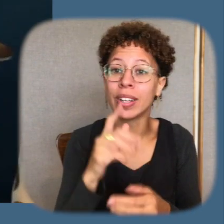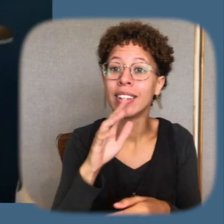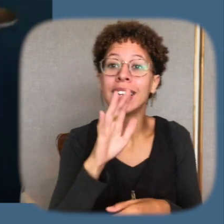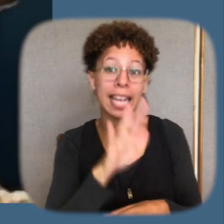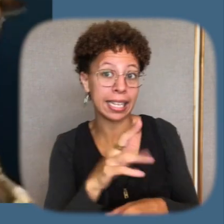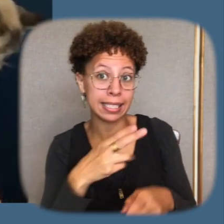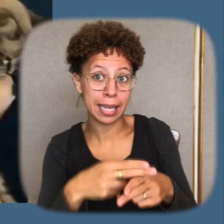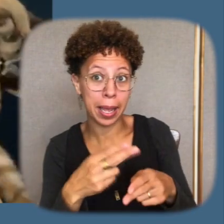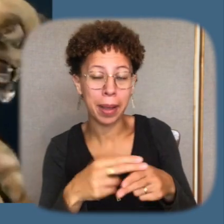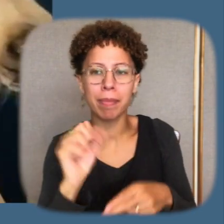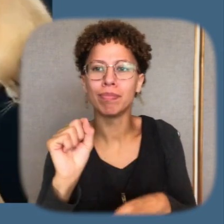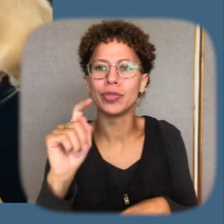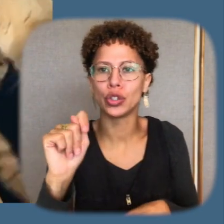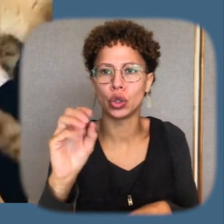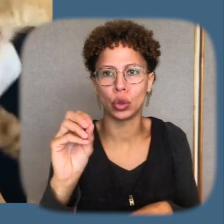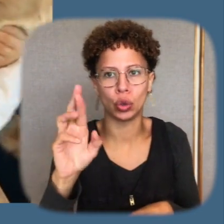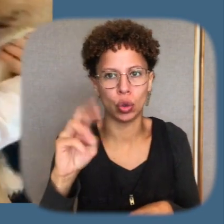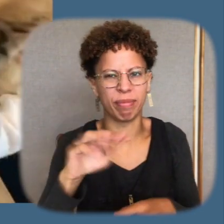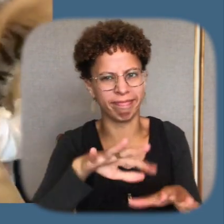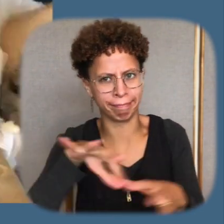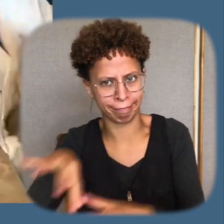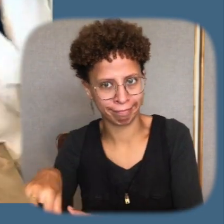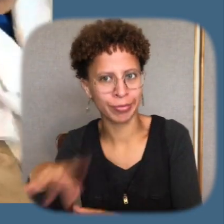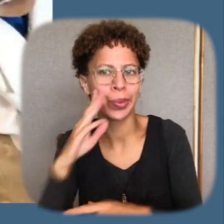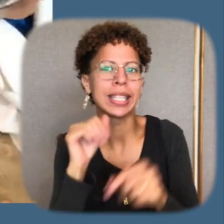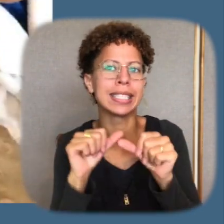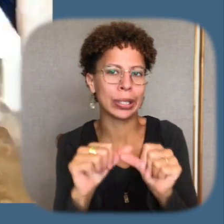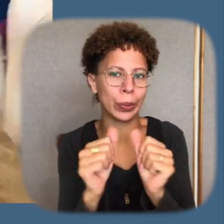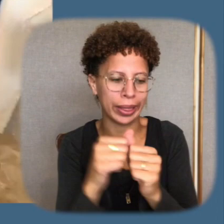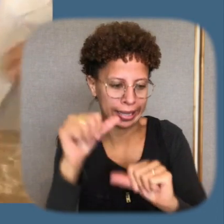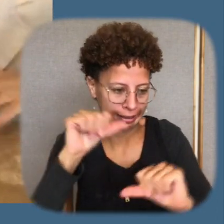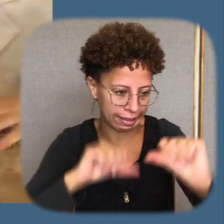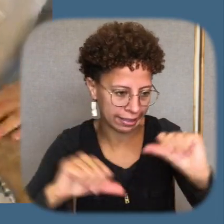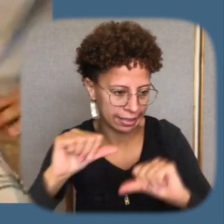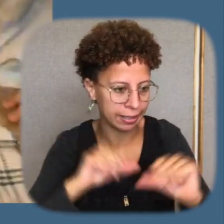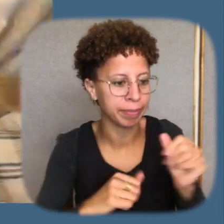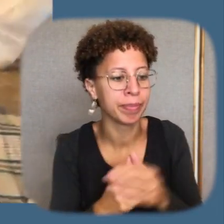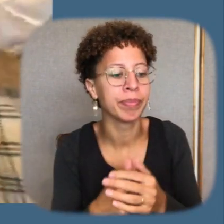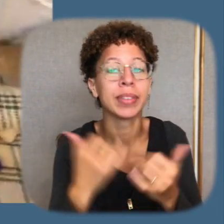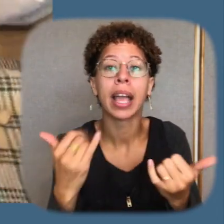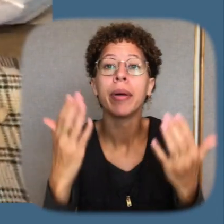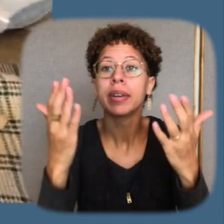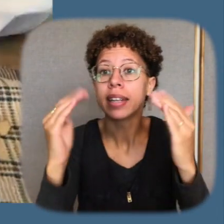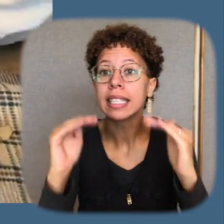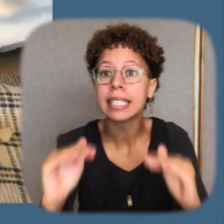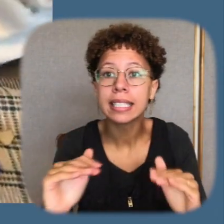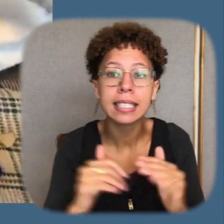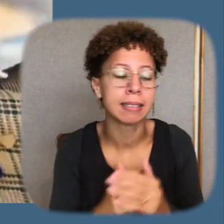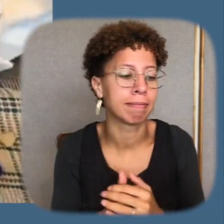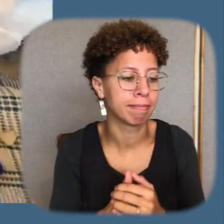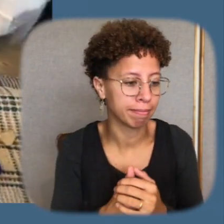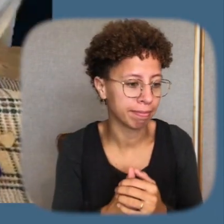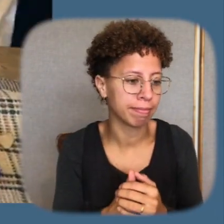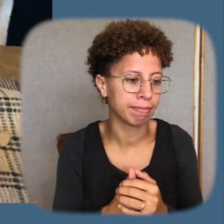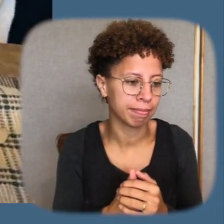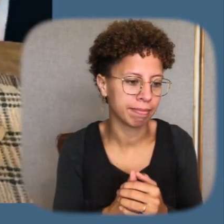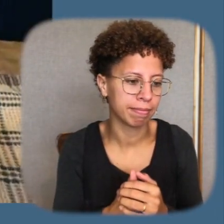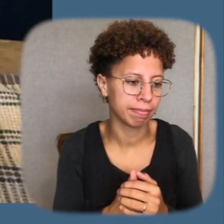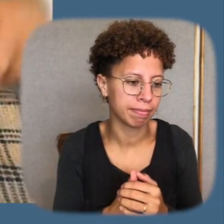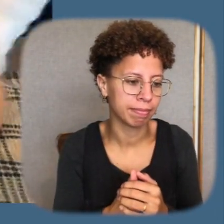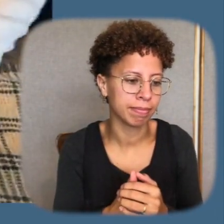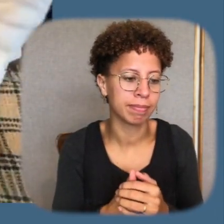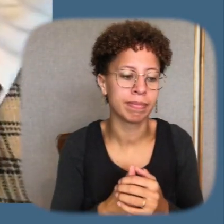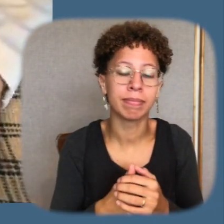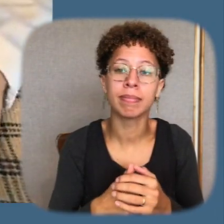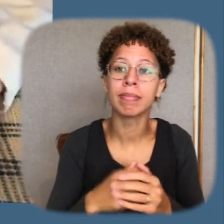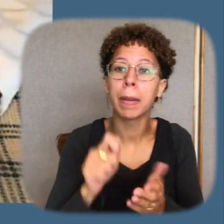name is Storm. Let's put Storm down so we can continue on. Okay, next object.